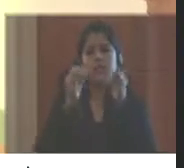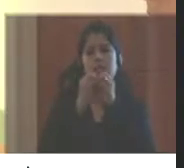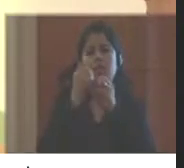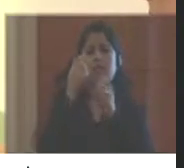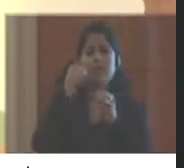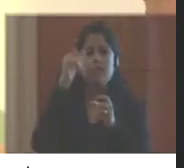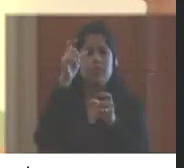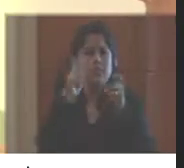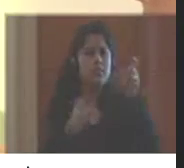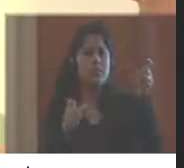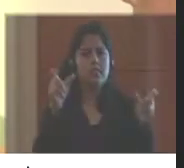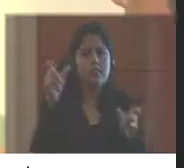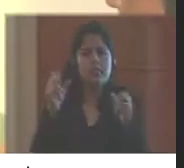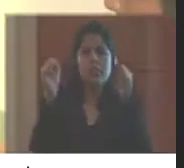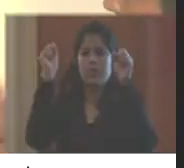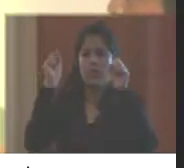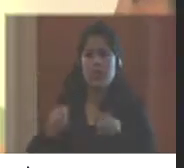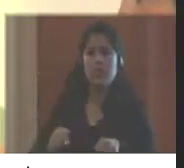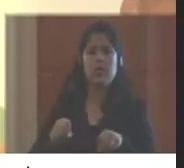legal basis.